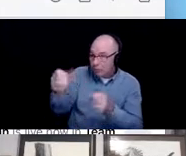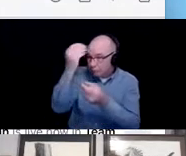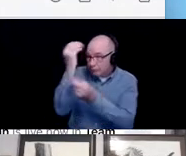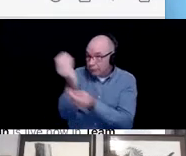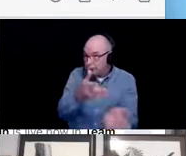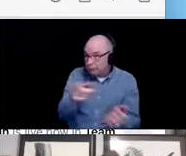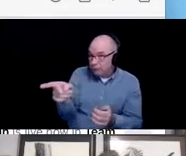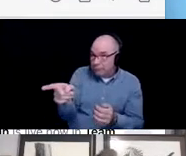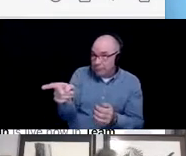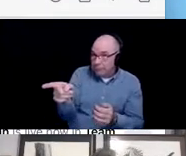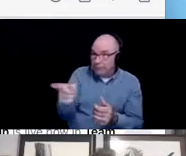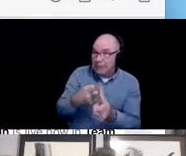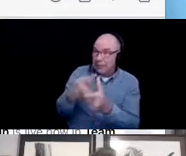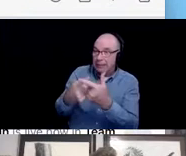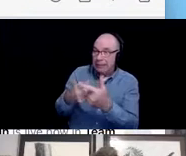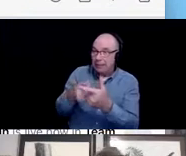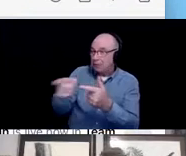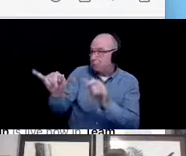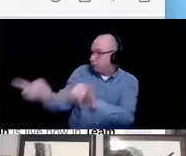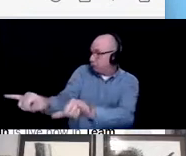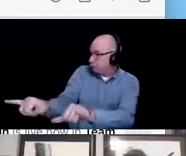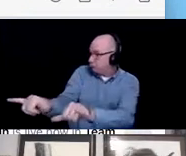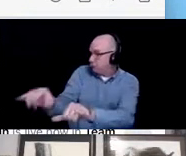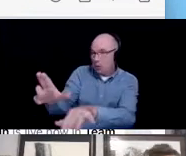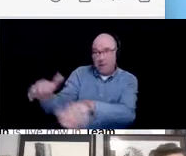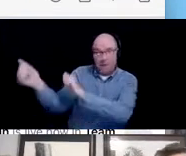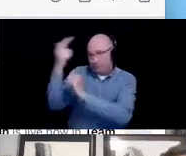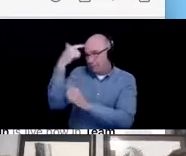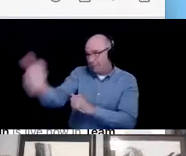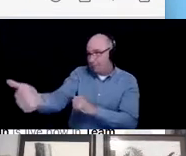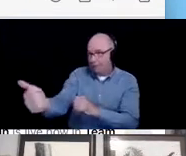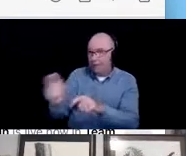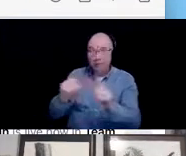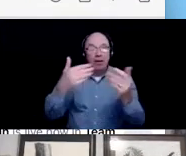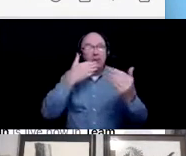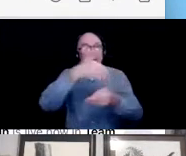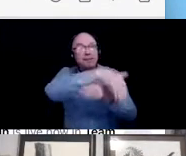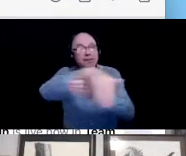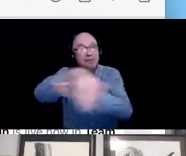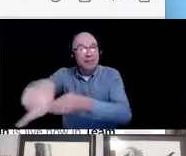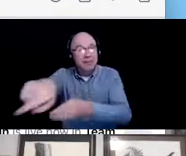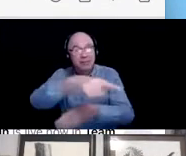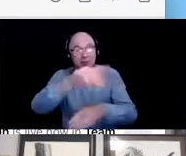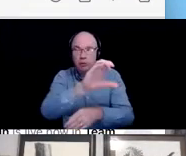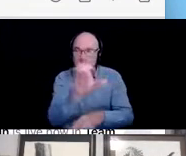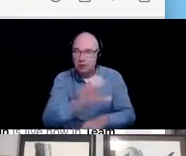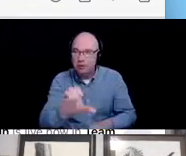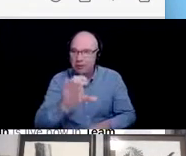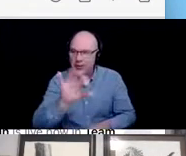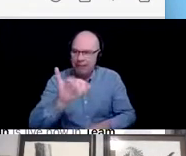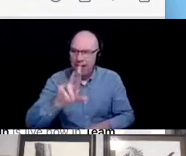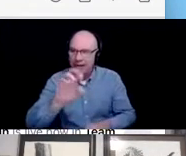here, and then you're welcome to stay or get off, whatever you want. But good evening, everybody on Team Fire. We are